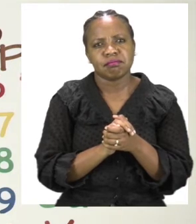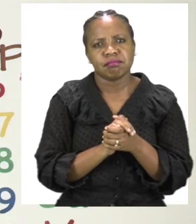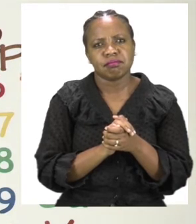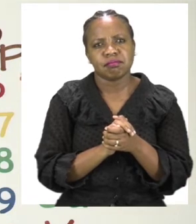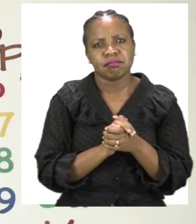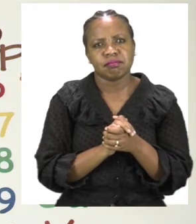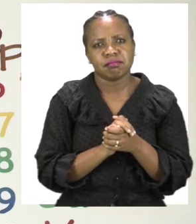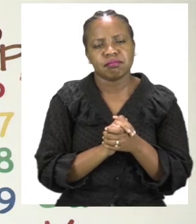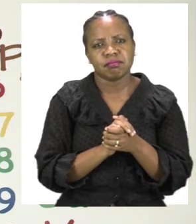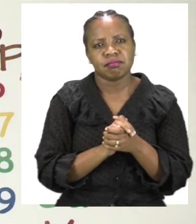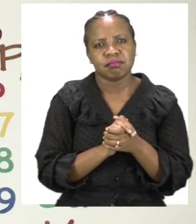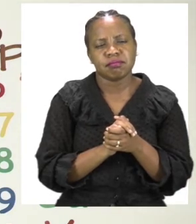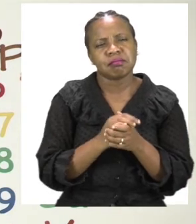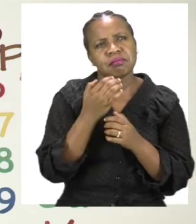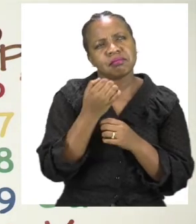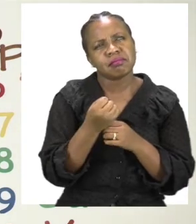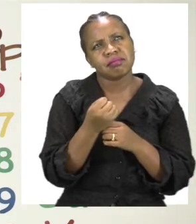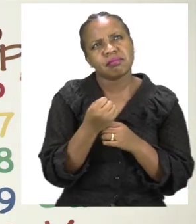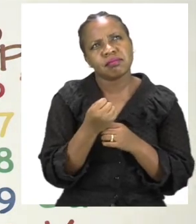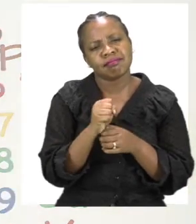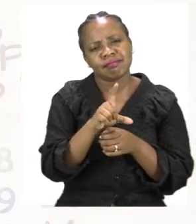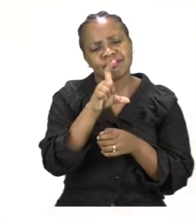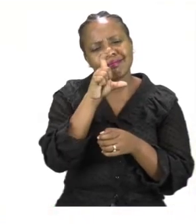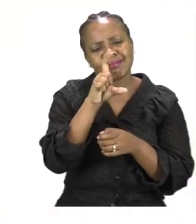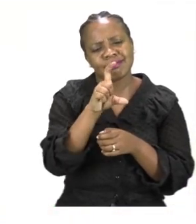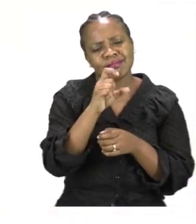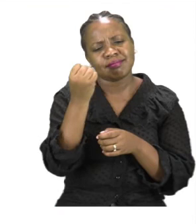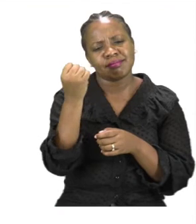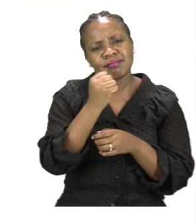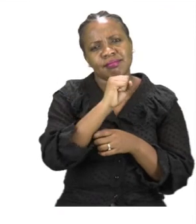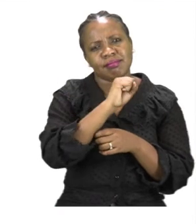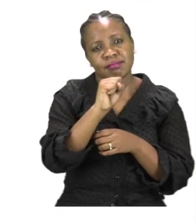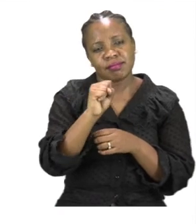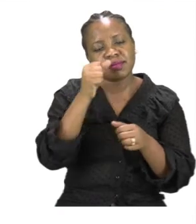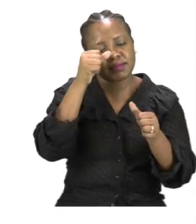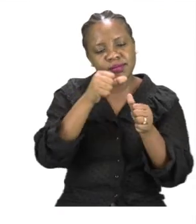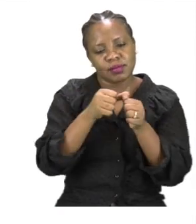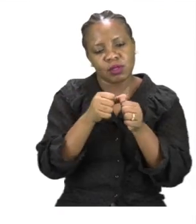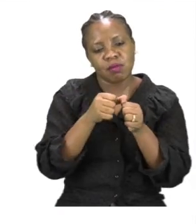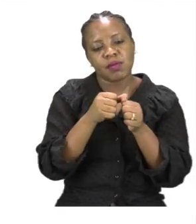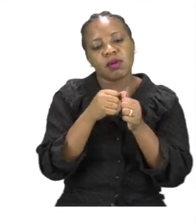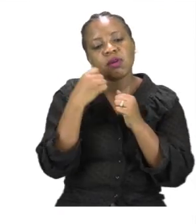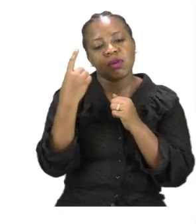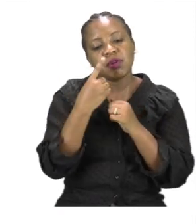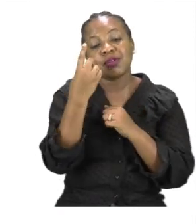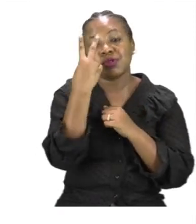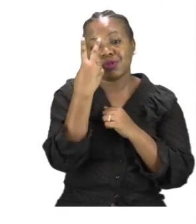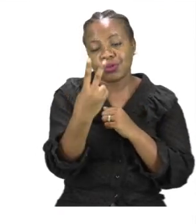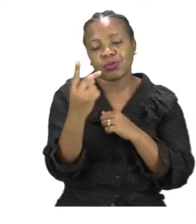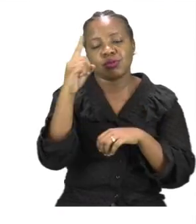It has a big capital letter S. Now there are only 2 days that have a capital letter